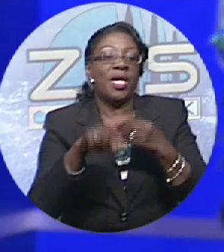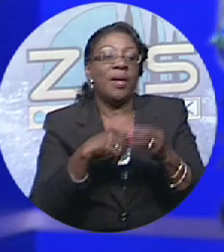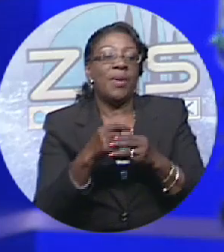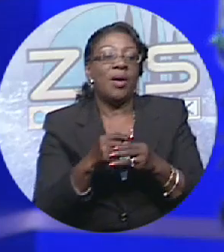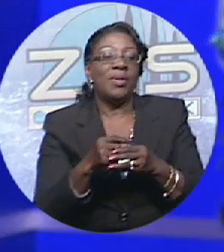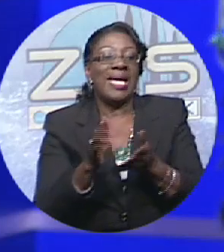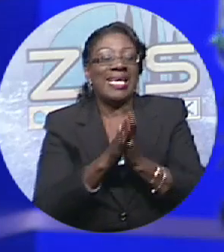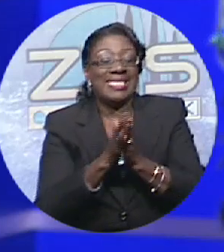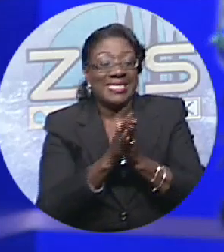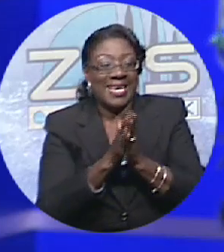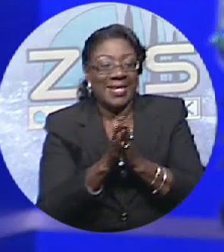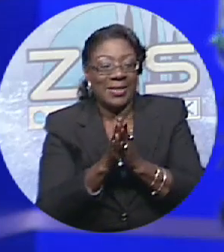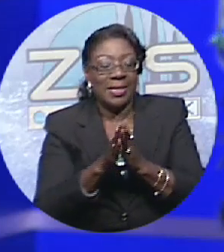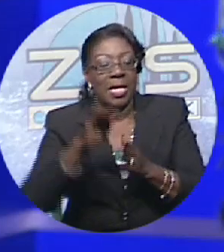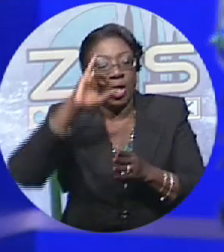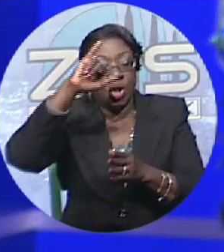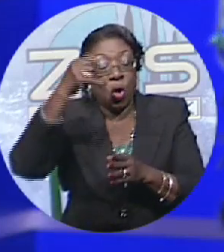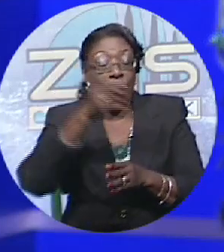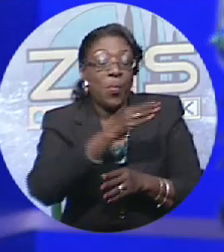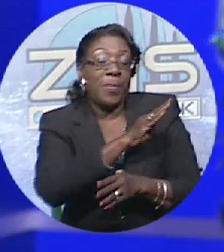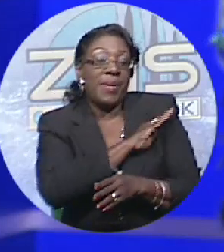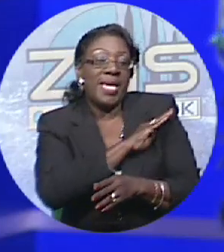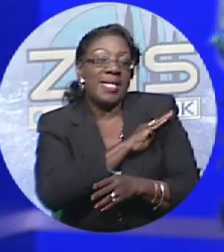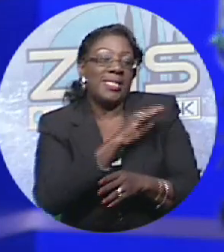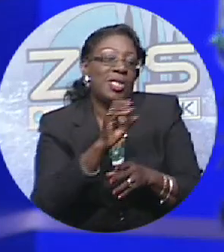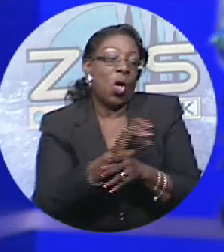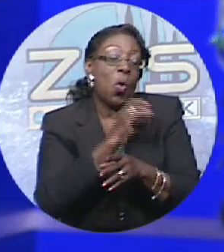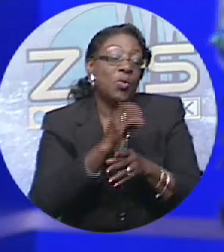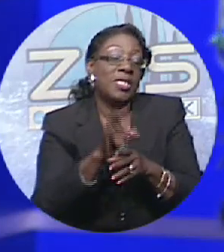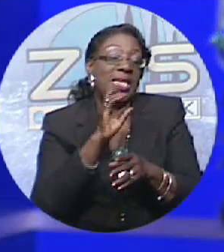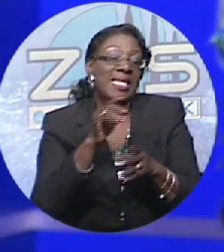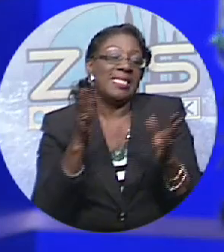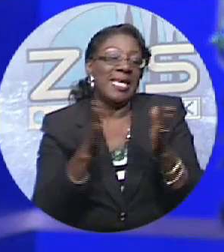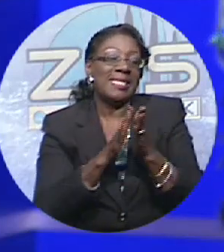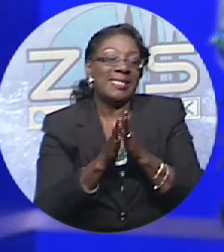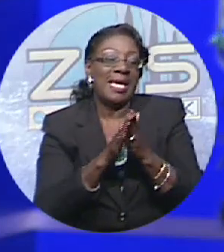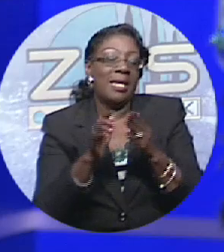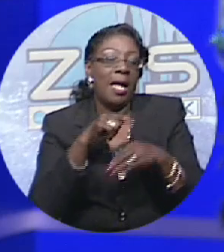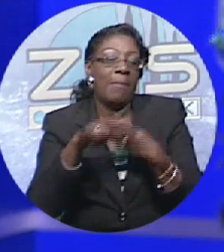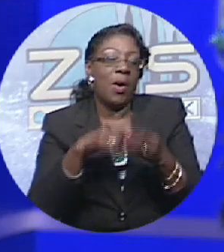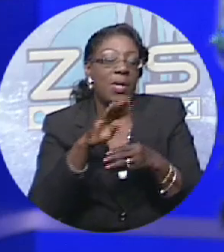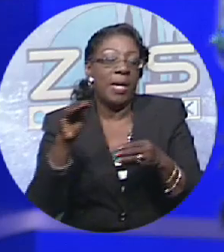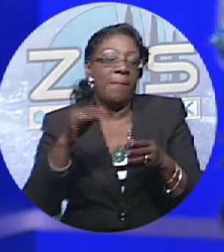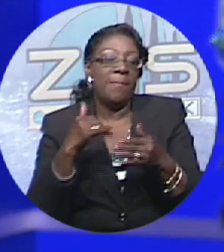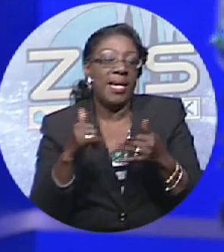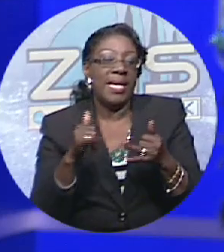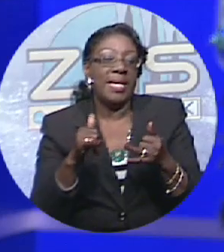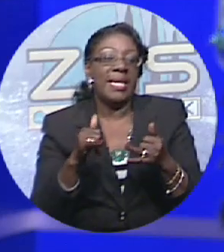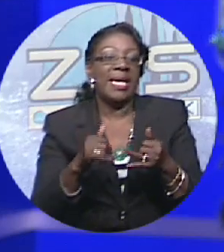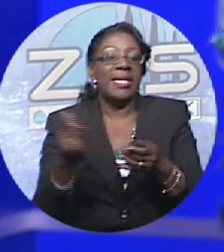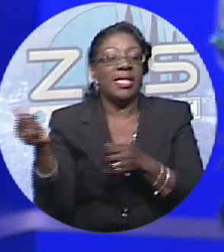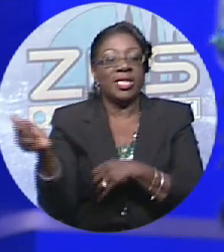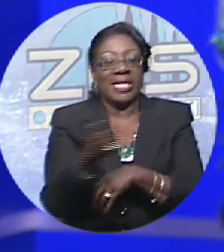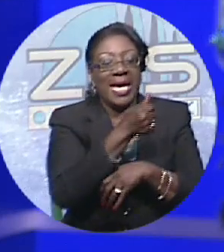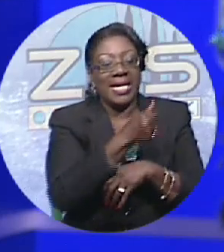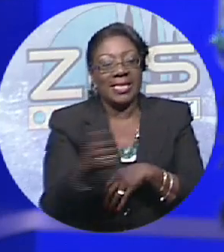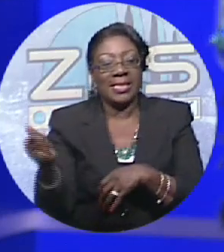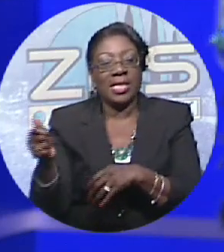Jacoby Bain's coach Bradley Bain is jumping through the roof about him playing in the highly ranked international tennis